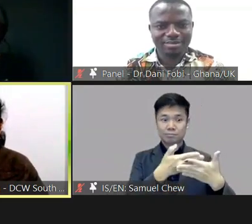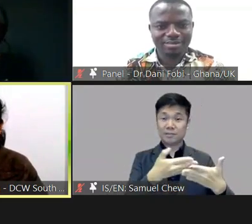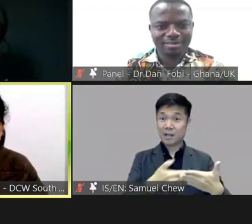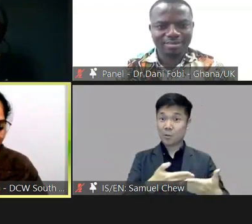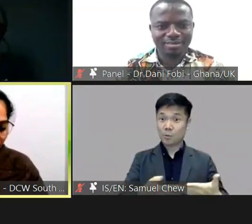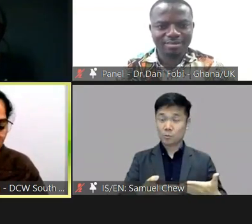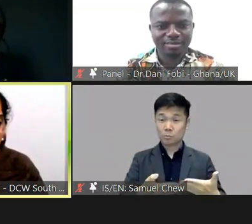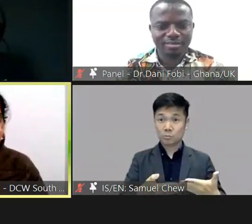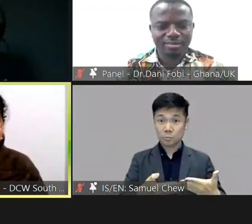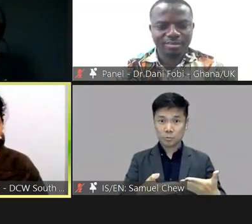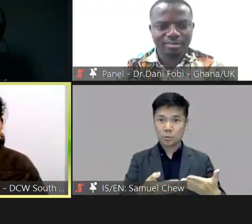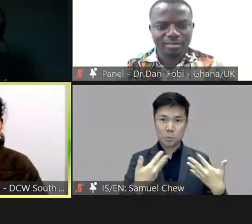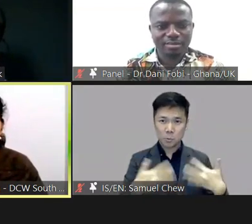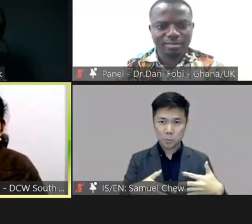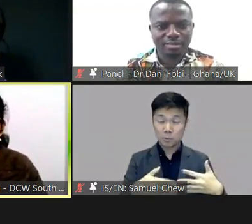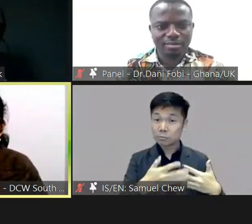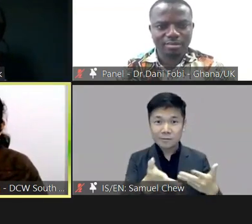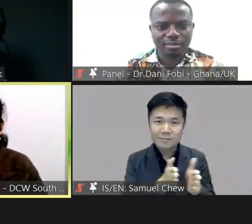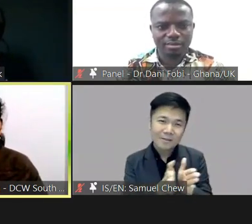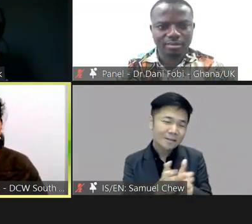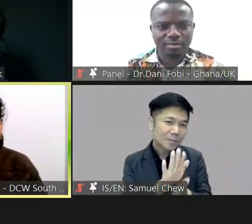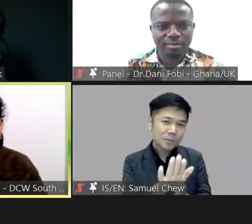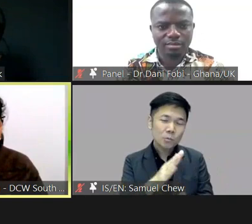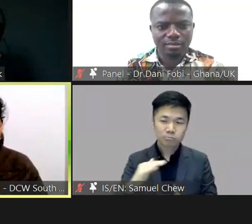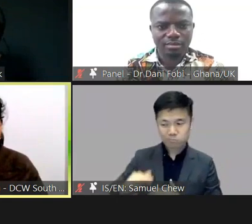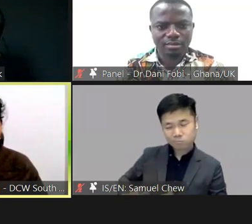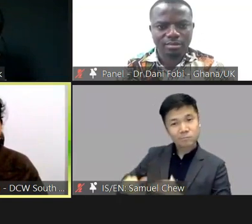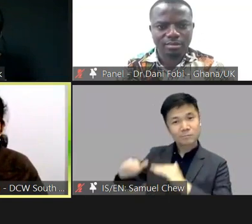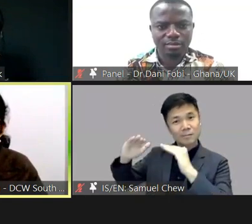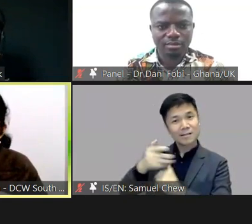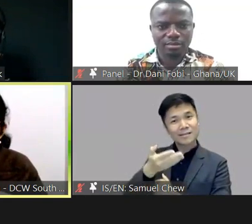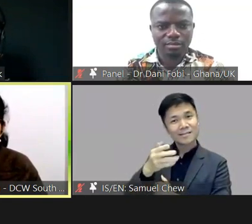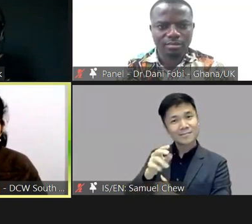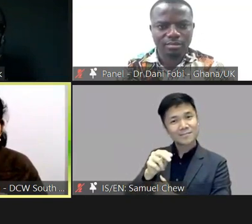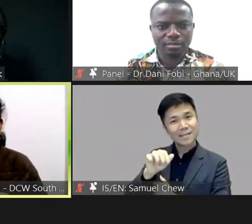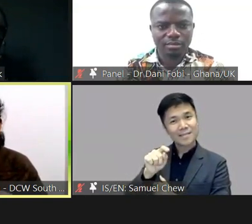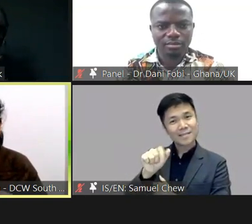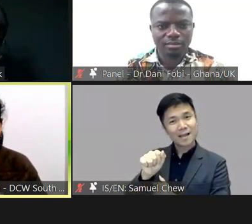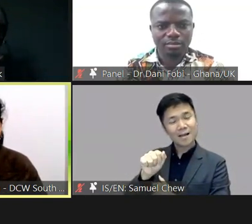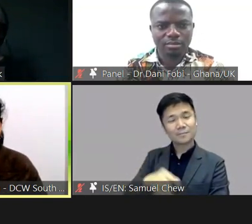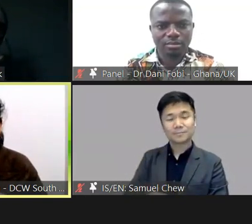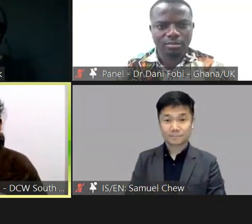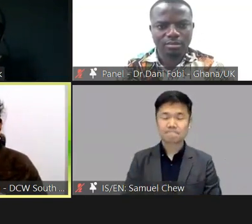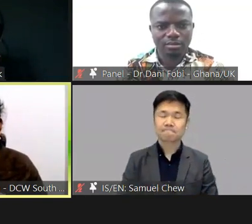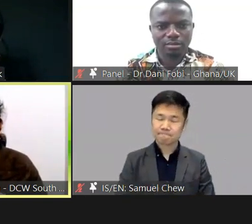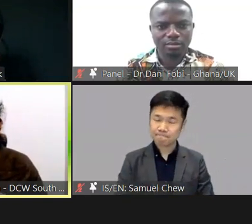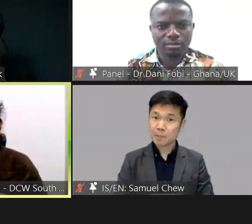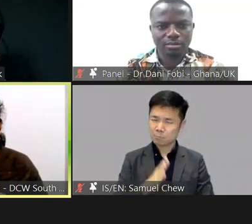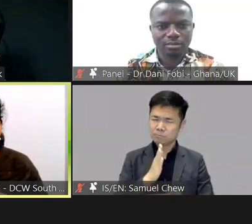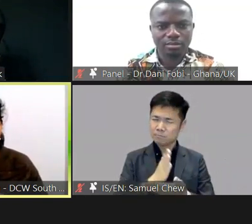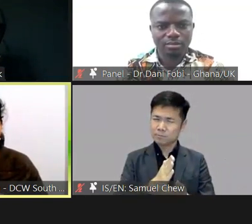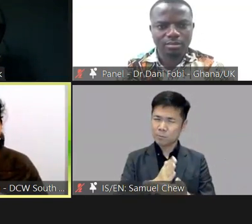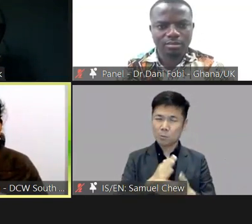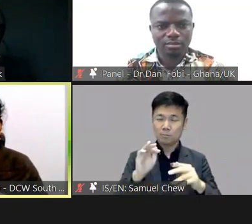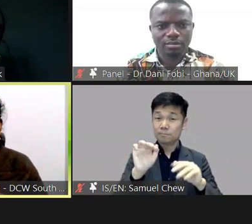Right, yes, absolutely. So learning through storybooks is so key and essential. I mean, learning